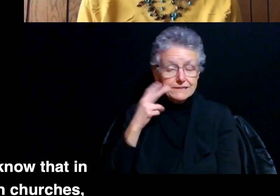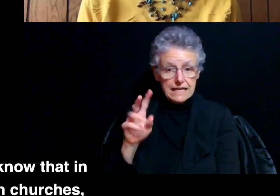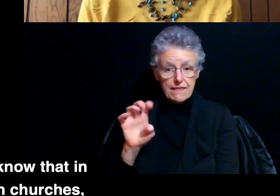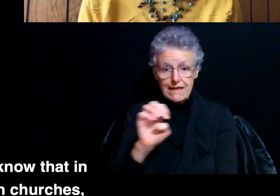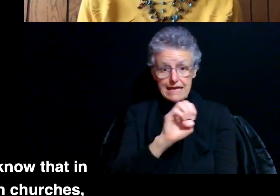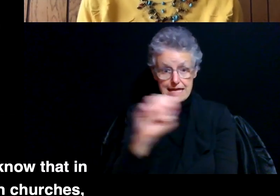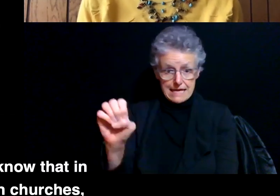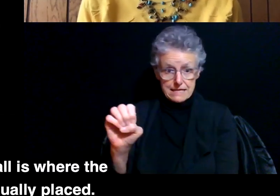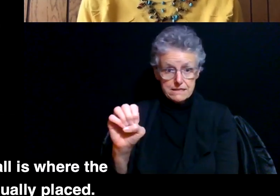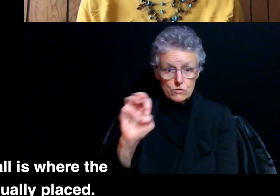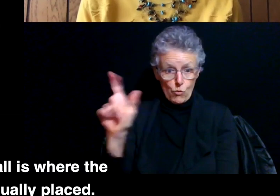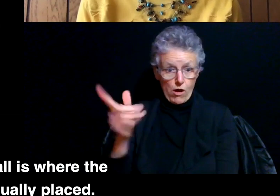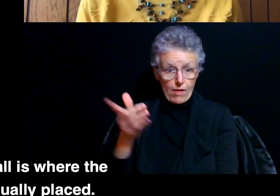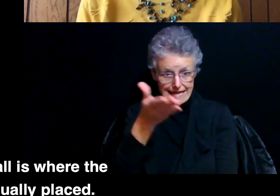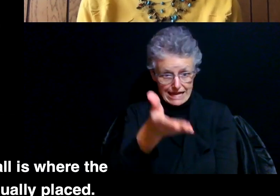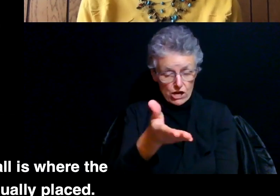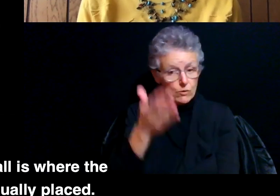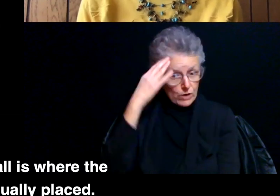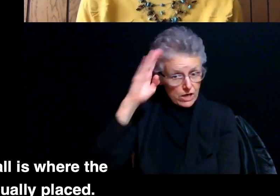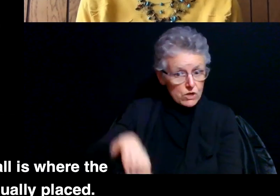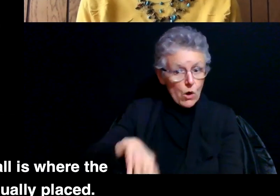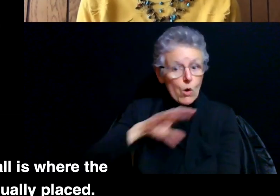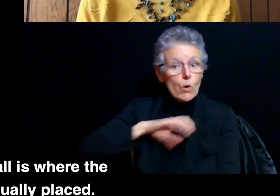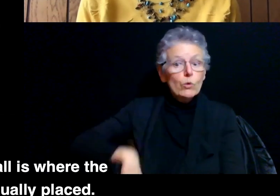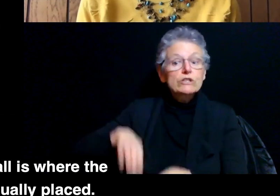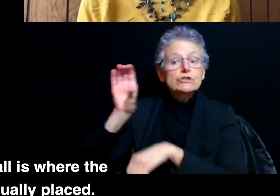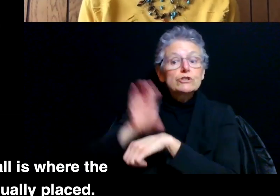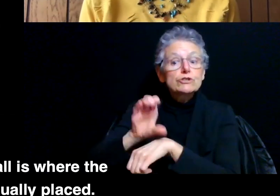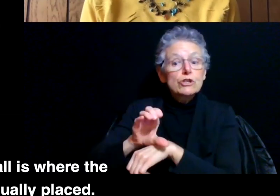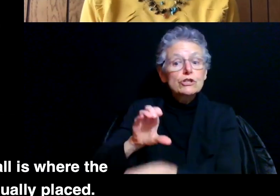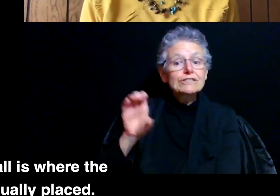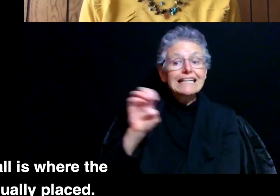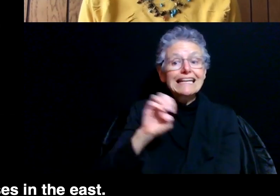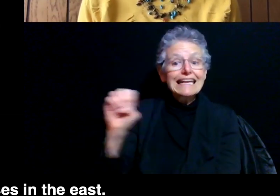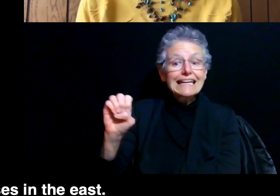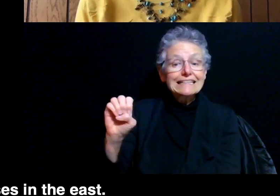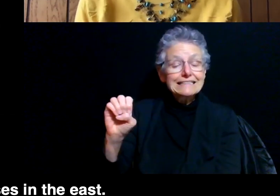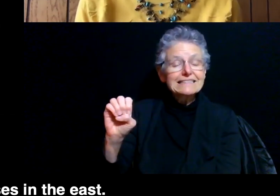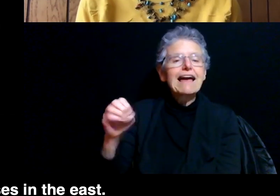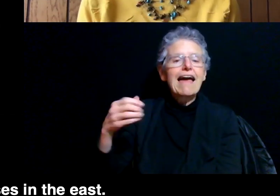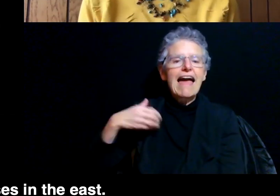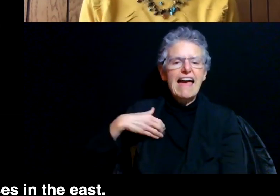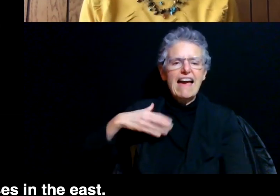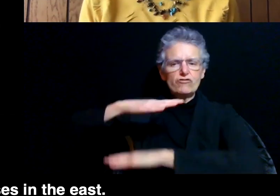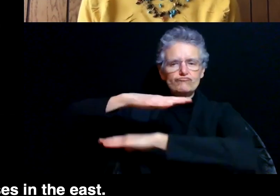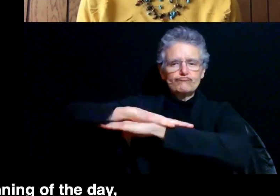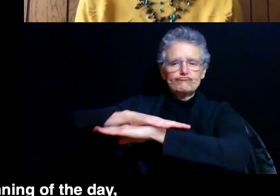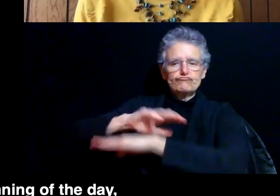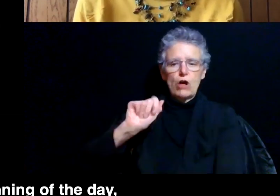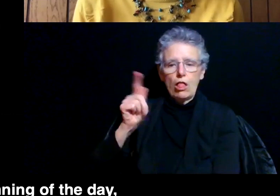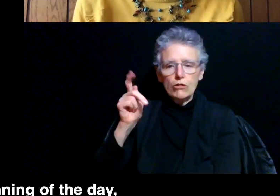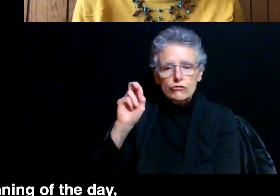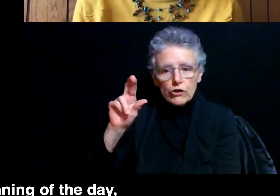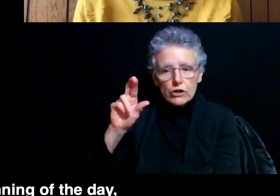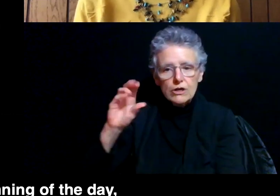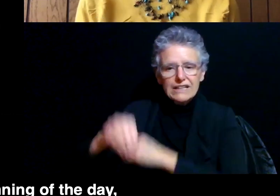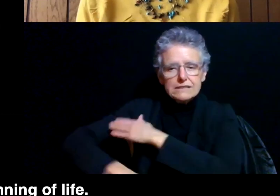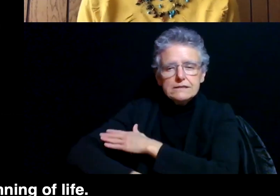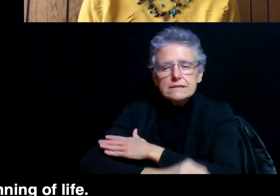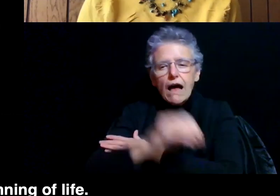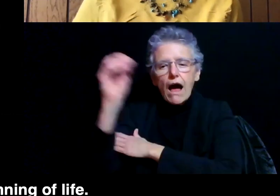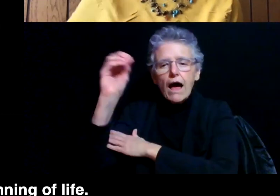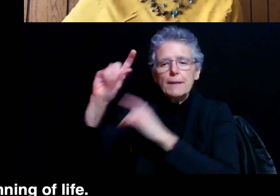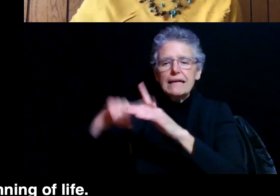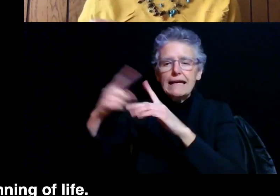in Christian churches, the east wall is where the altar is usually placed. The sun rises in the east. It's the beginning of the day,